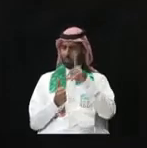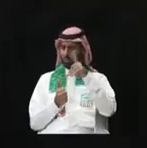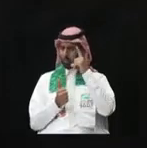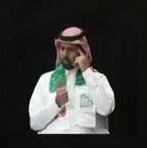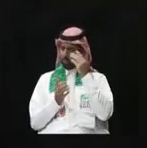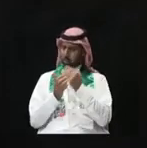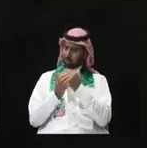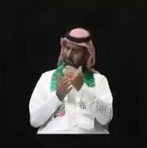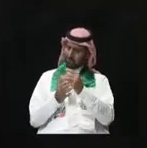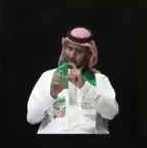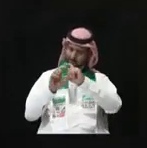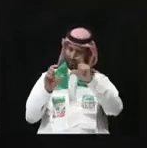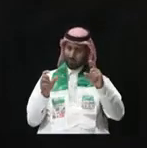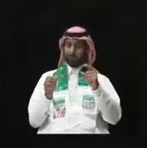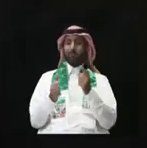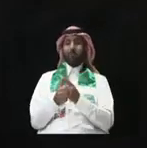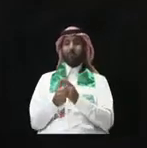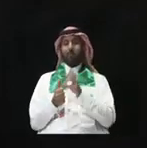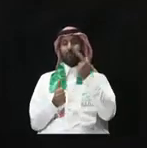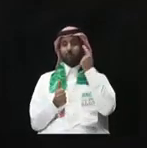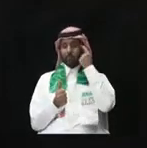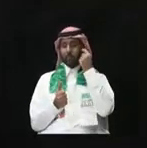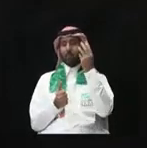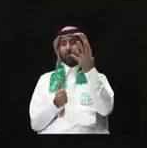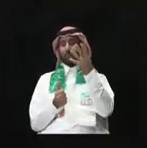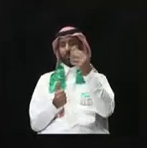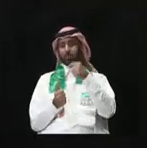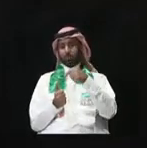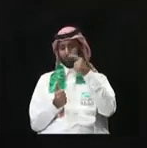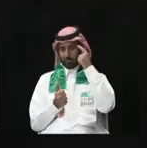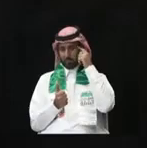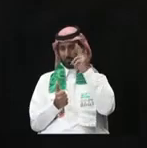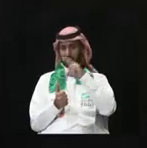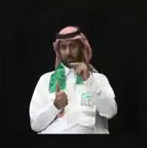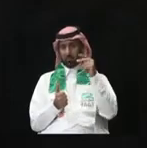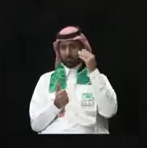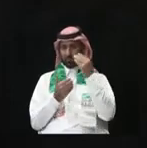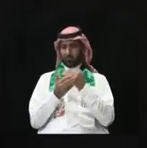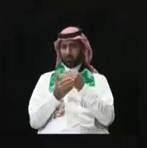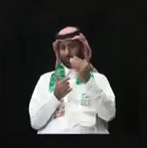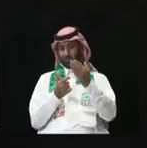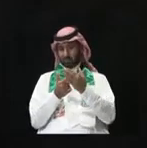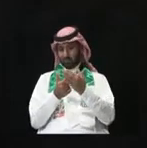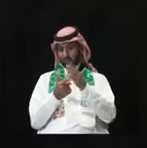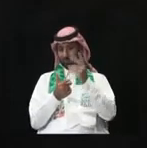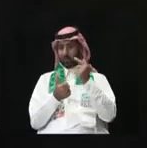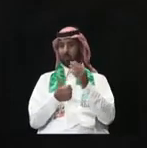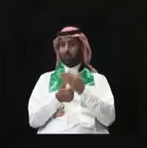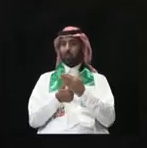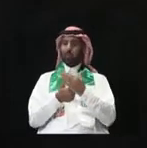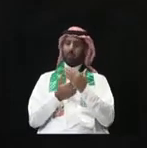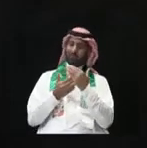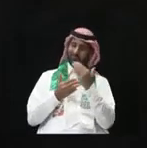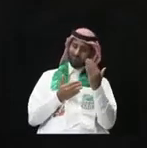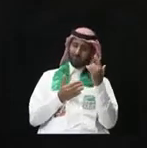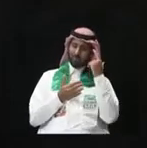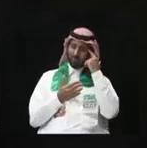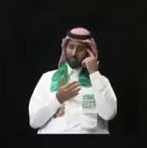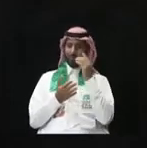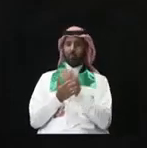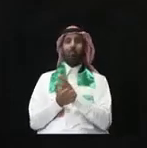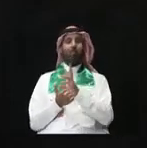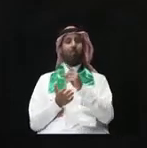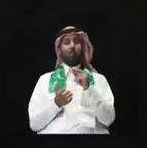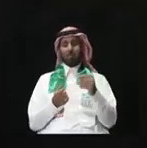a sentence, these you will find them on page 14 at the beginning of the sentence. Many people were shopping at